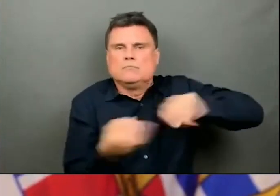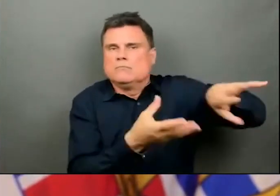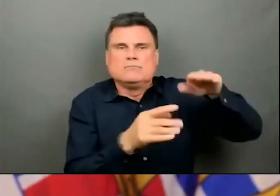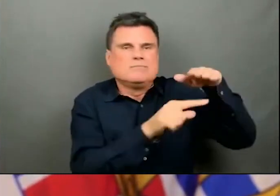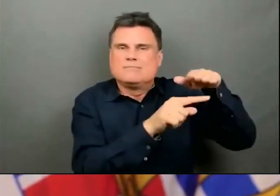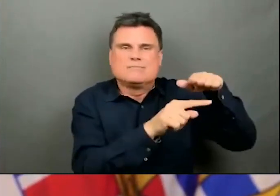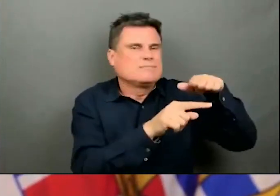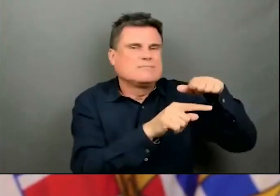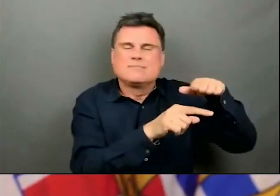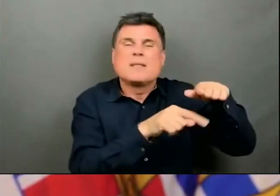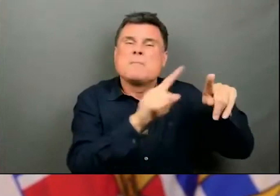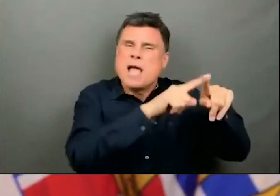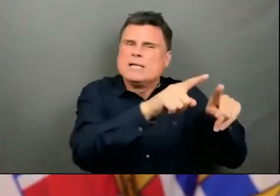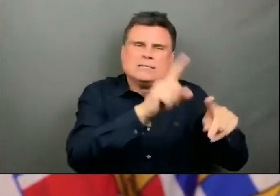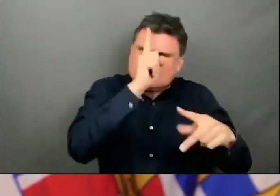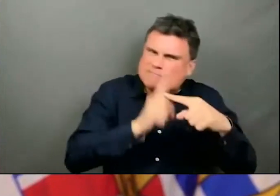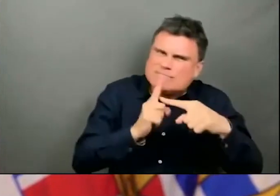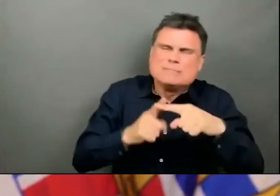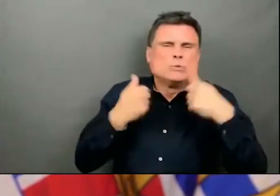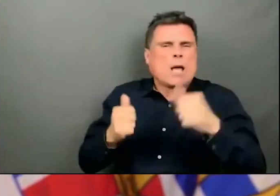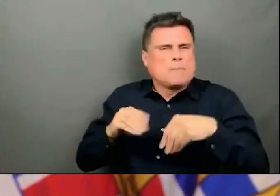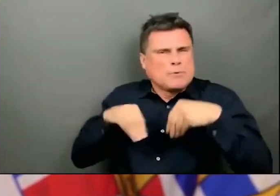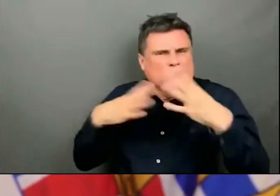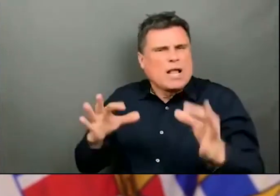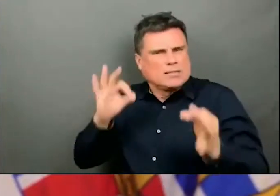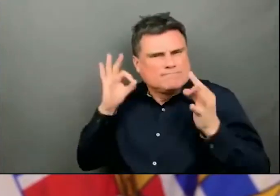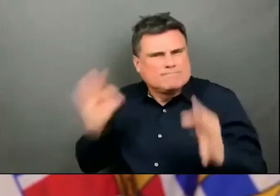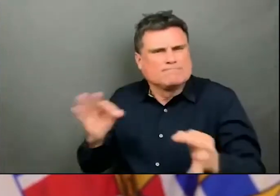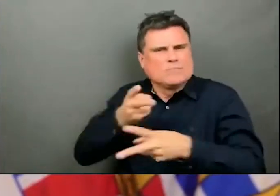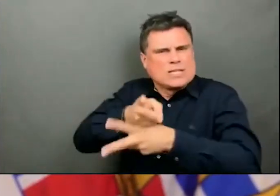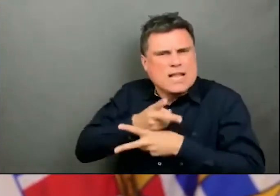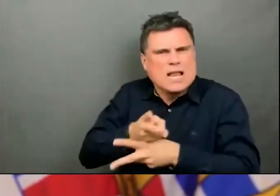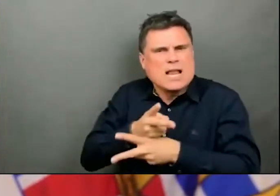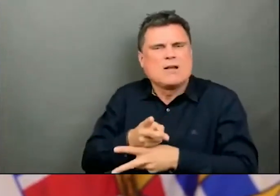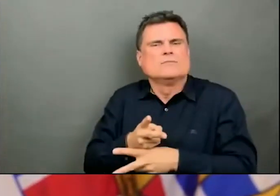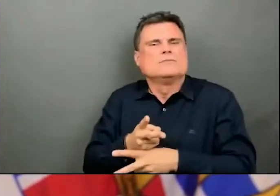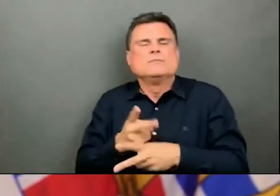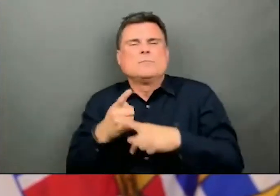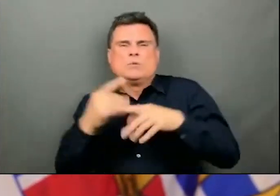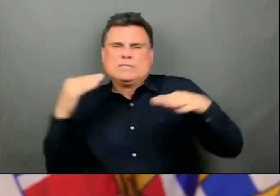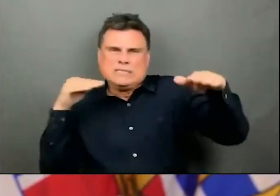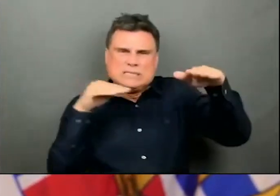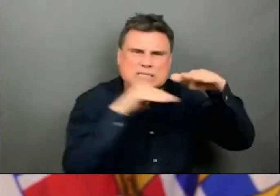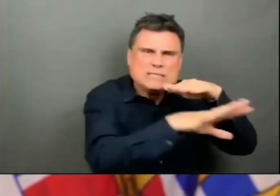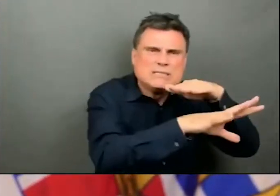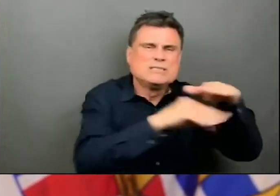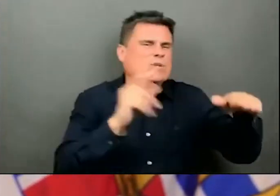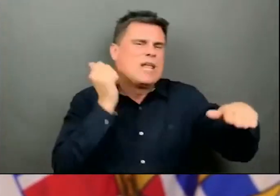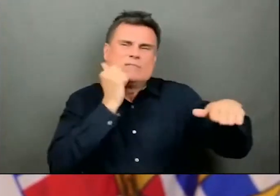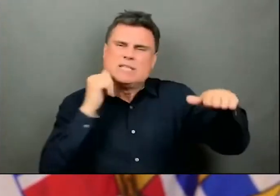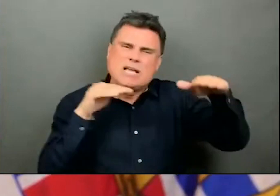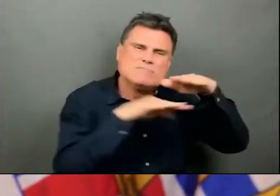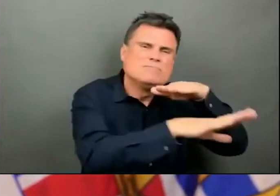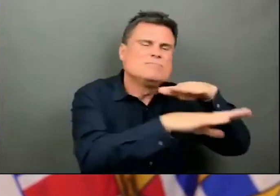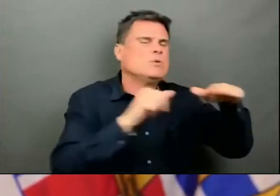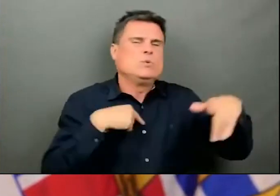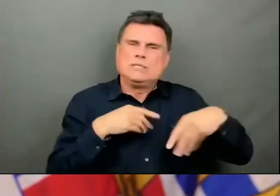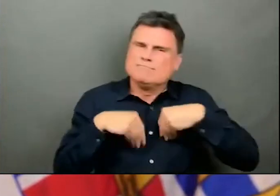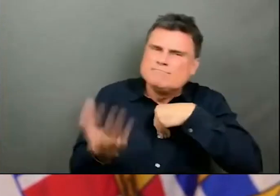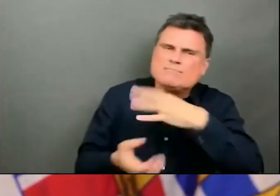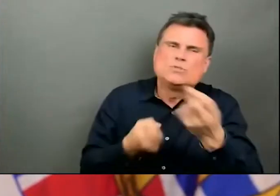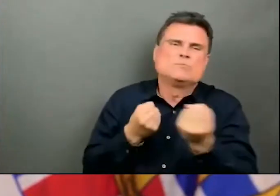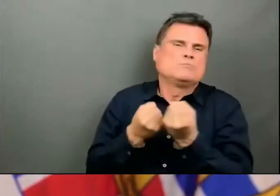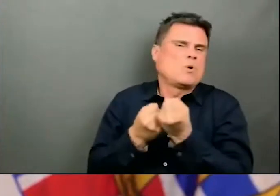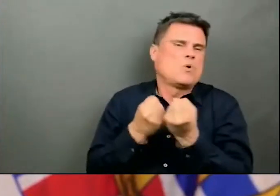that every day there are people going in and out of hospital that are being supported, that are getting the care that they need. That is